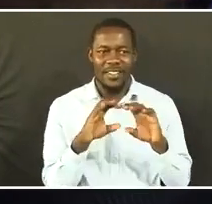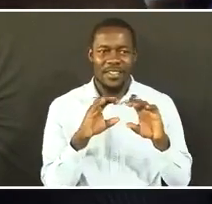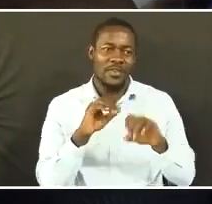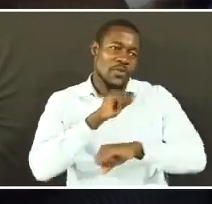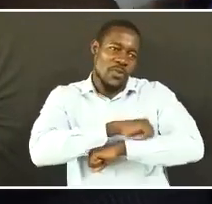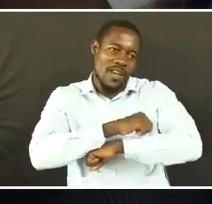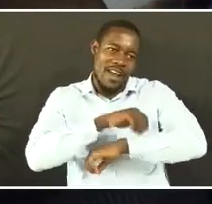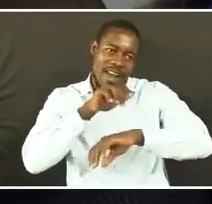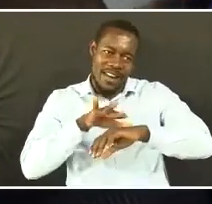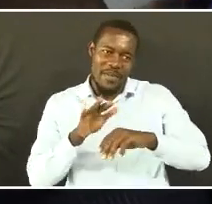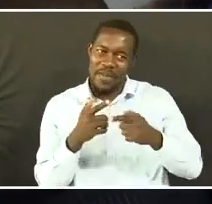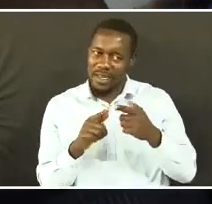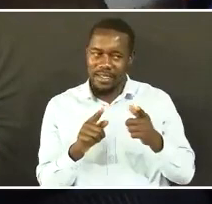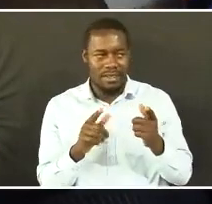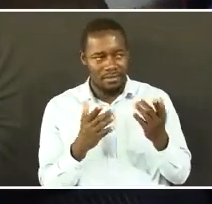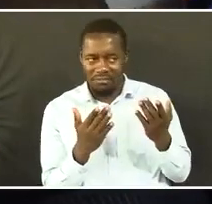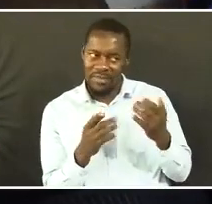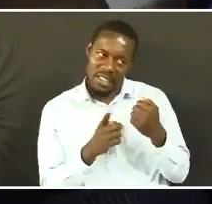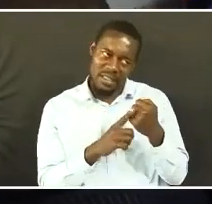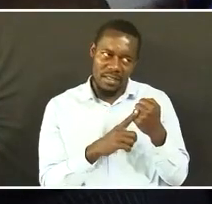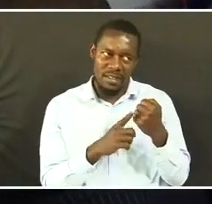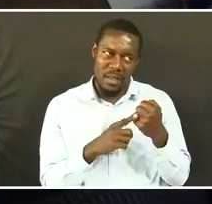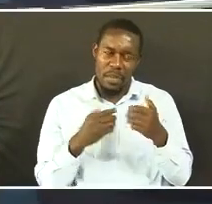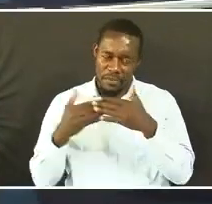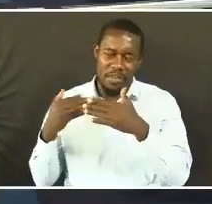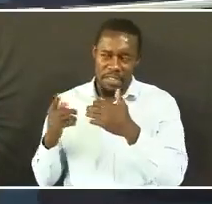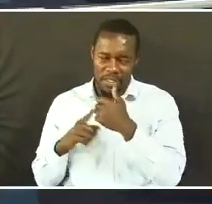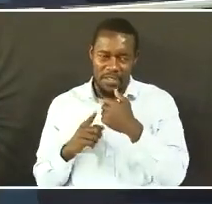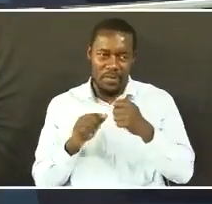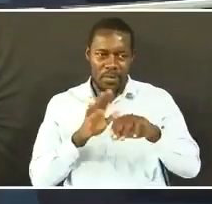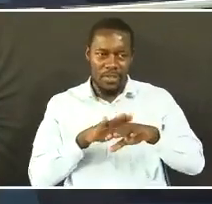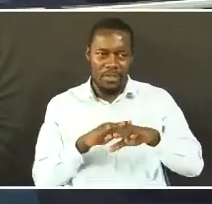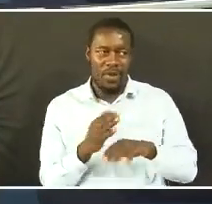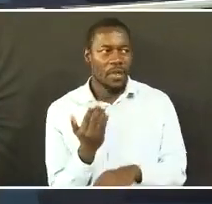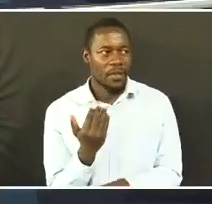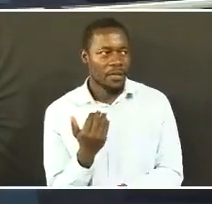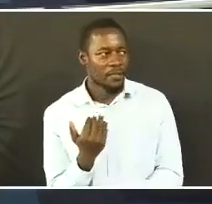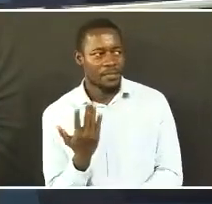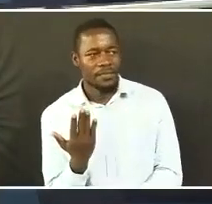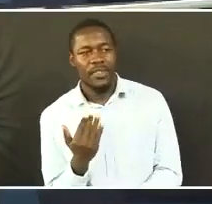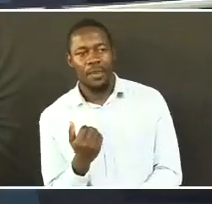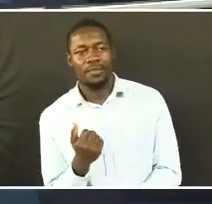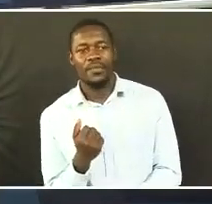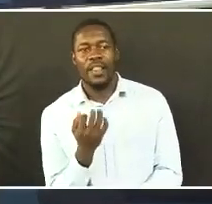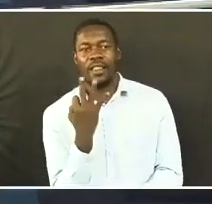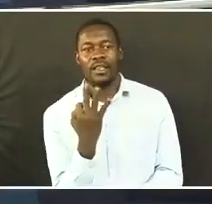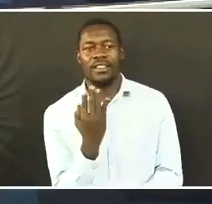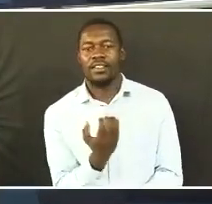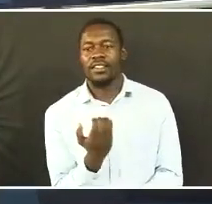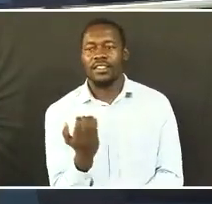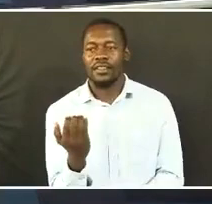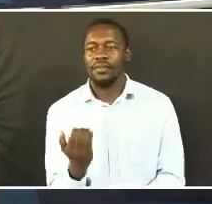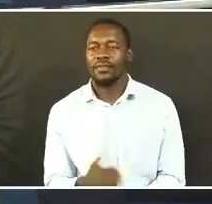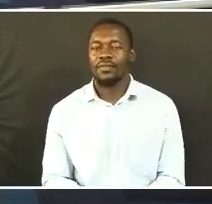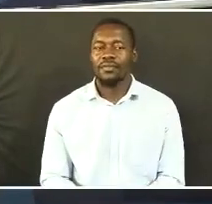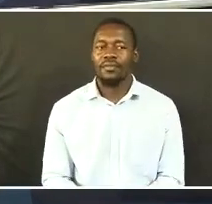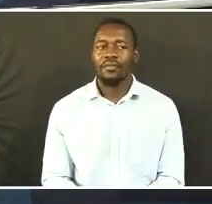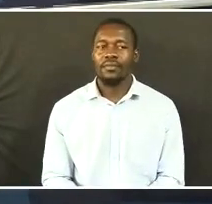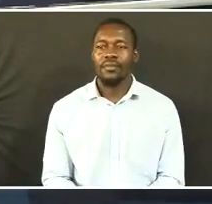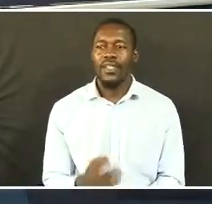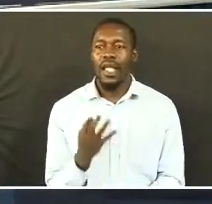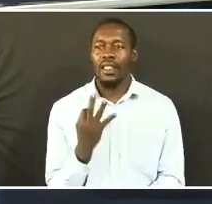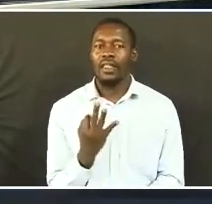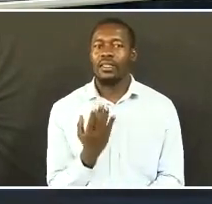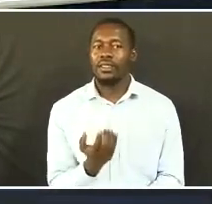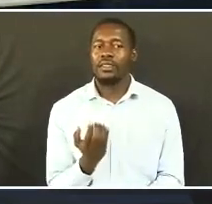So come confidently. My friend Gami is coming. Baraka is coming. Fantastic, fantastic. We want to engage with them.